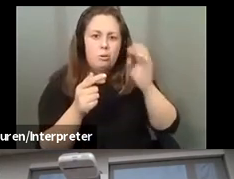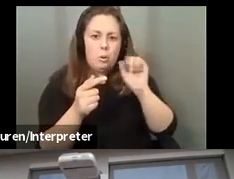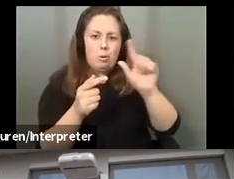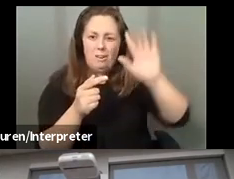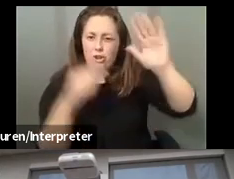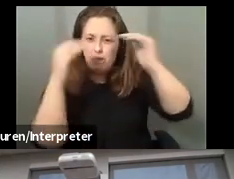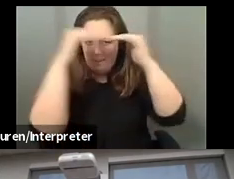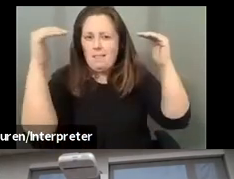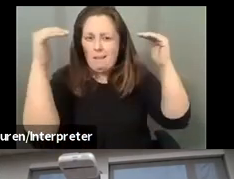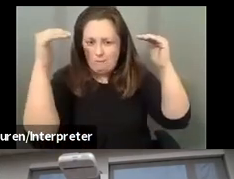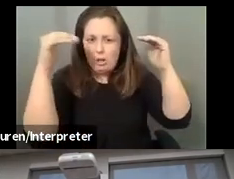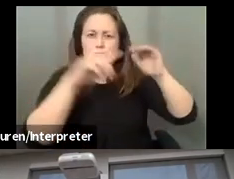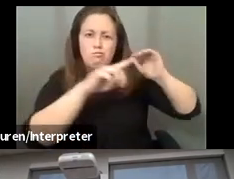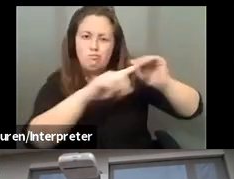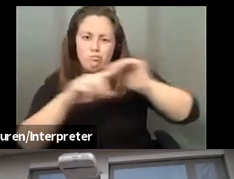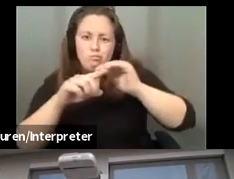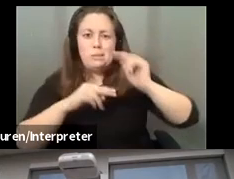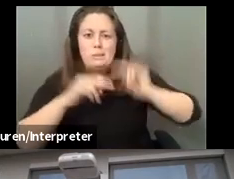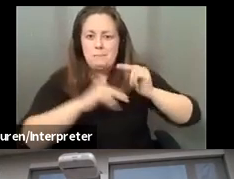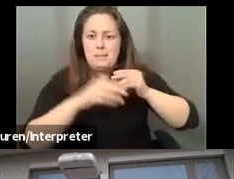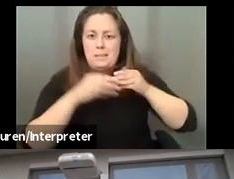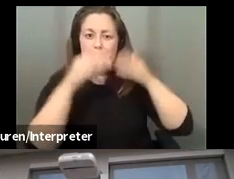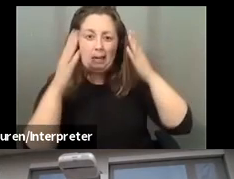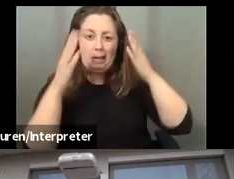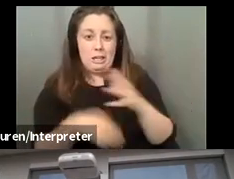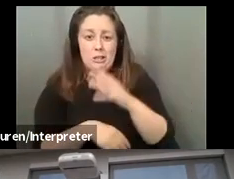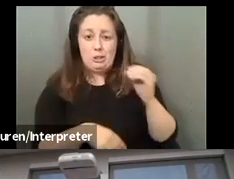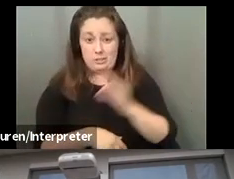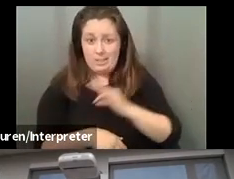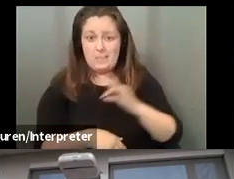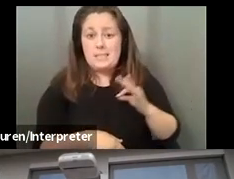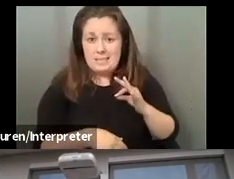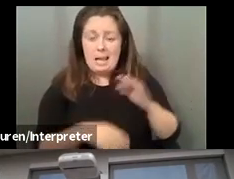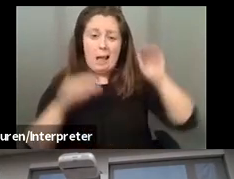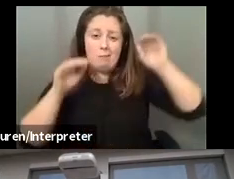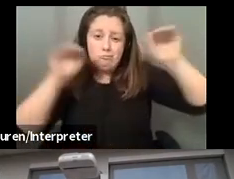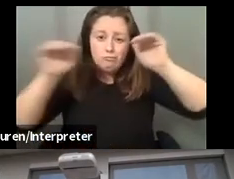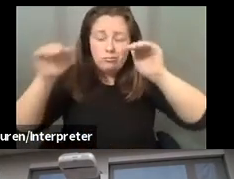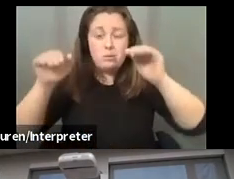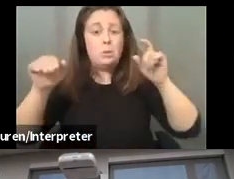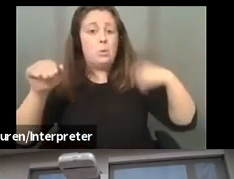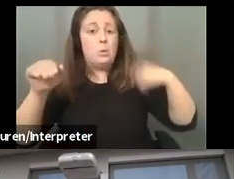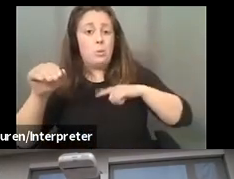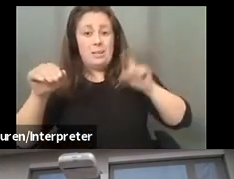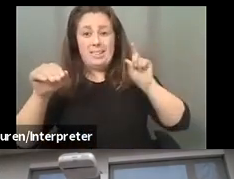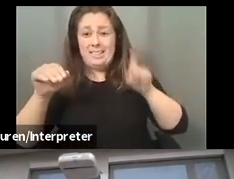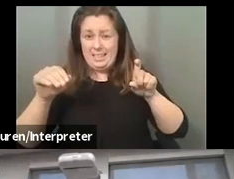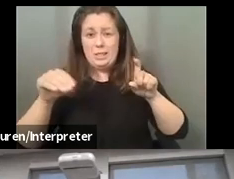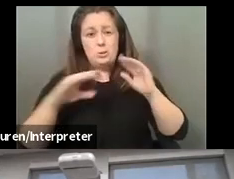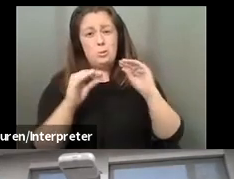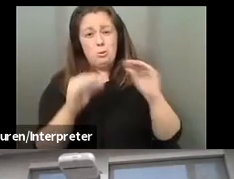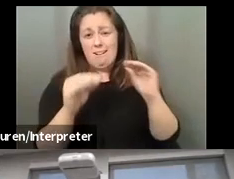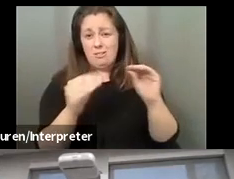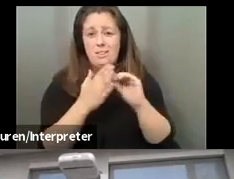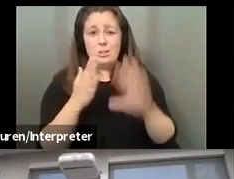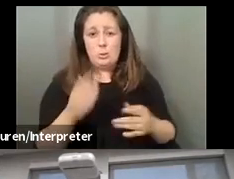the building leaders and the staff that, you know, we need to also educate our student body on the proper mask wearing. And if